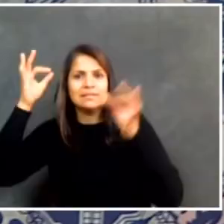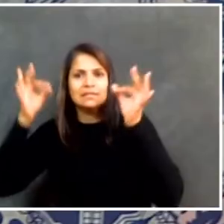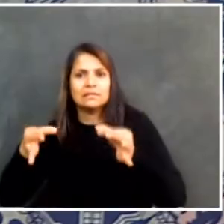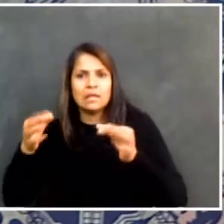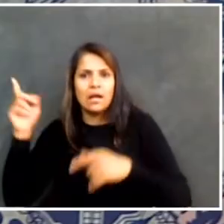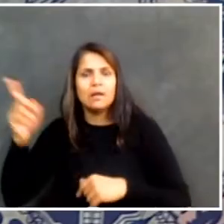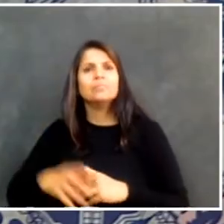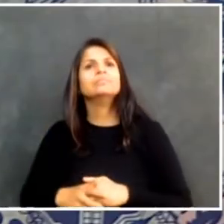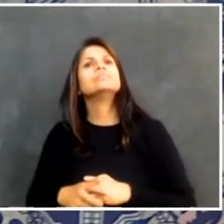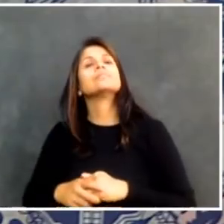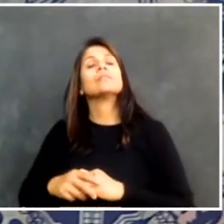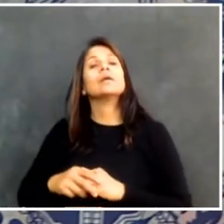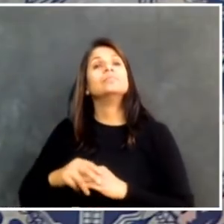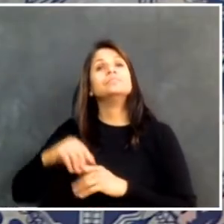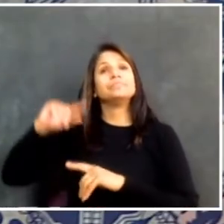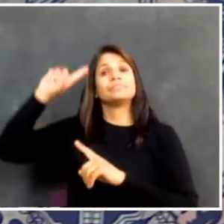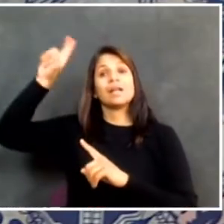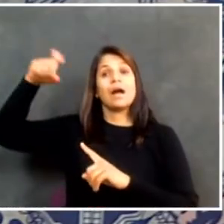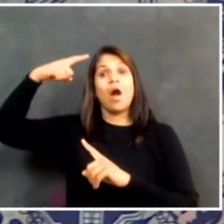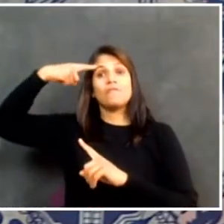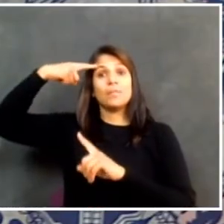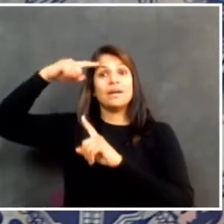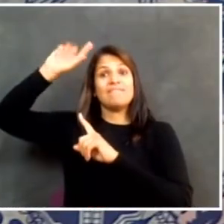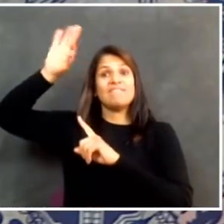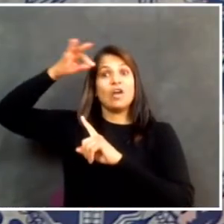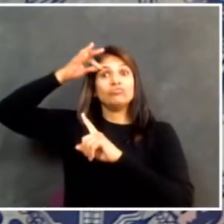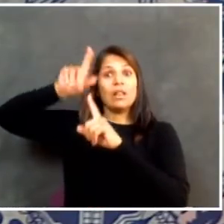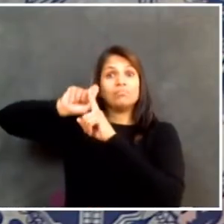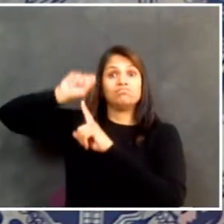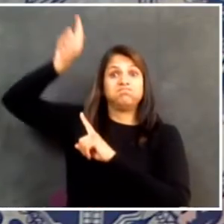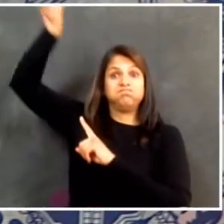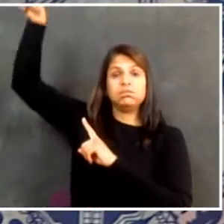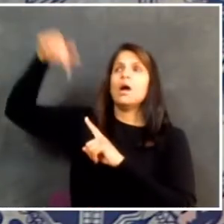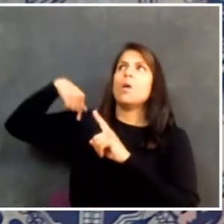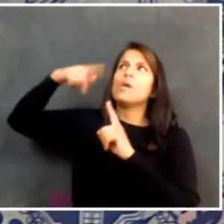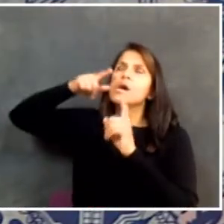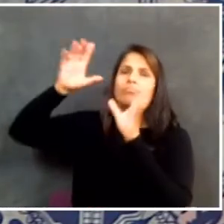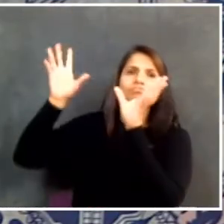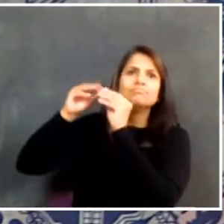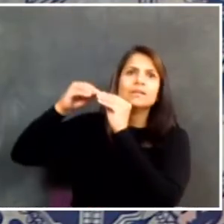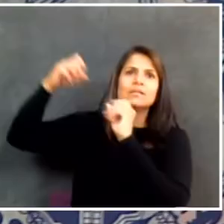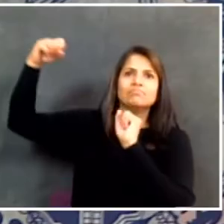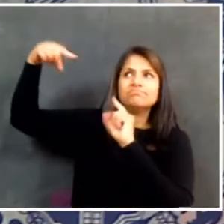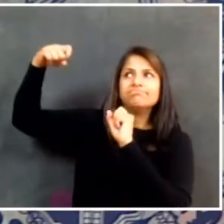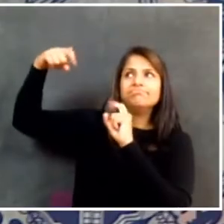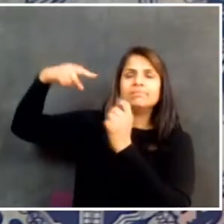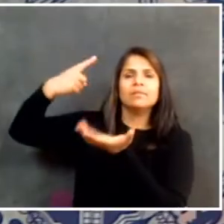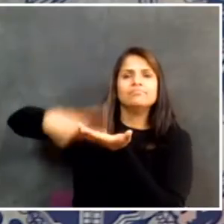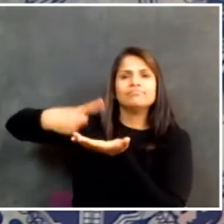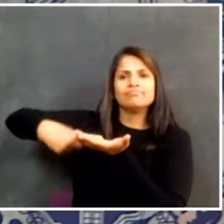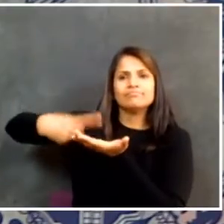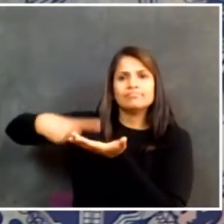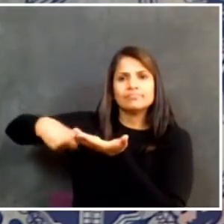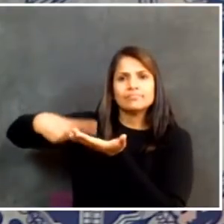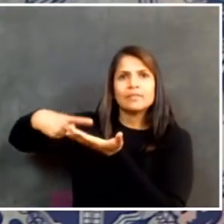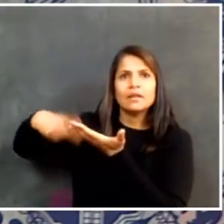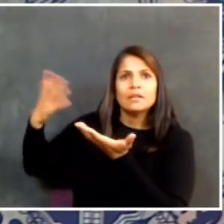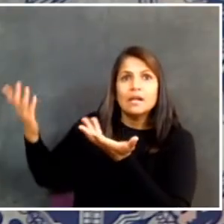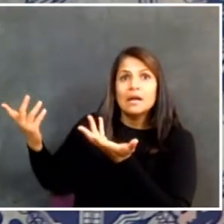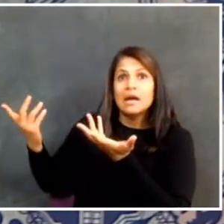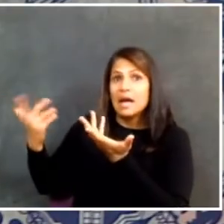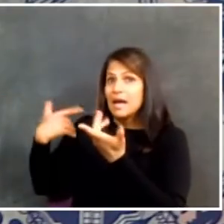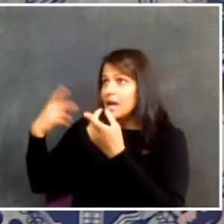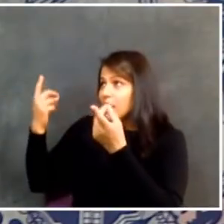criticized him in the past when I thought he was letting his hometown down. There's been some progress in recent weeks in terms of getting us things